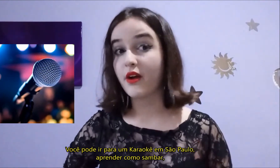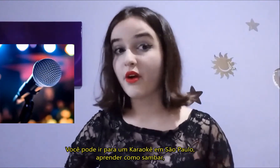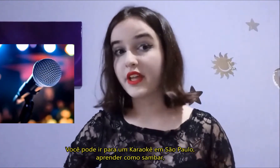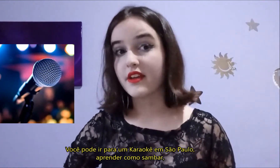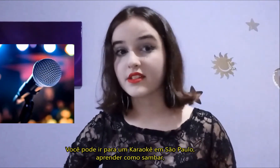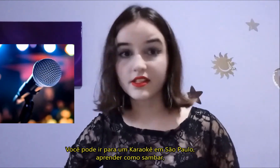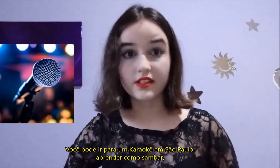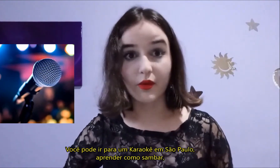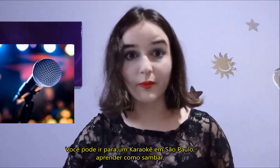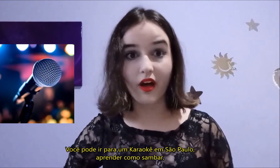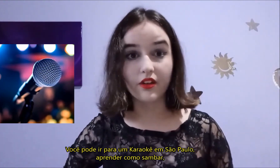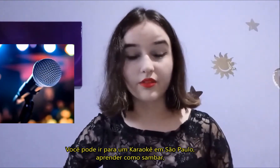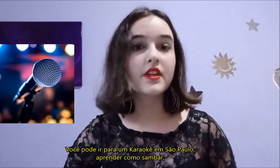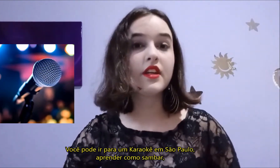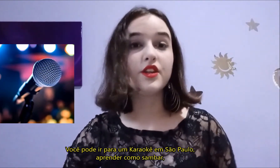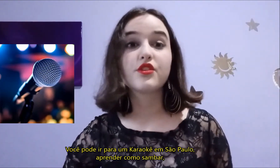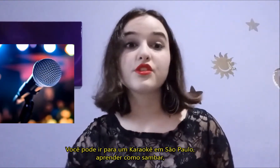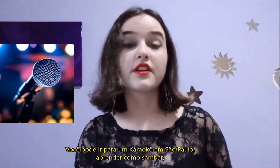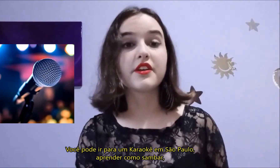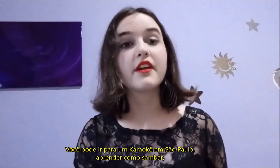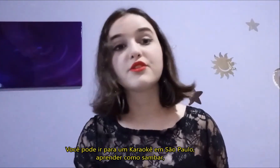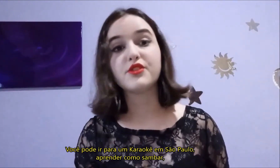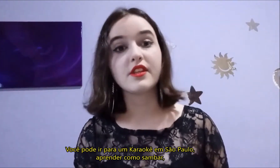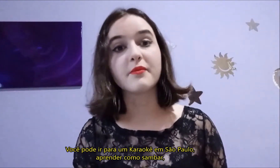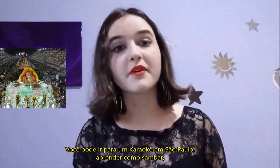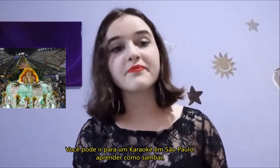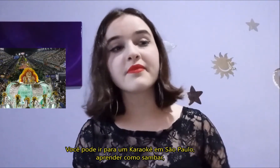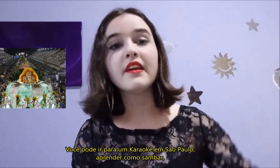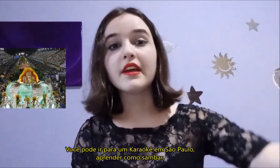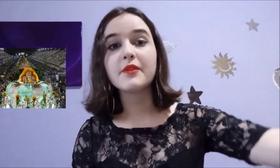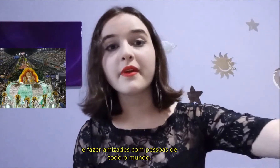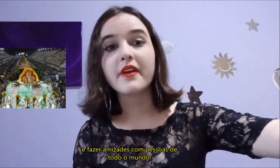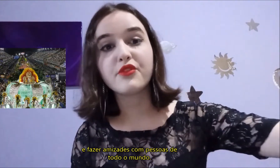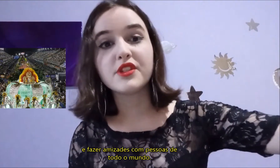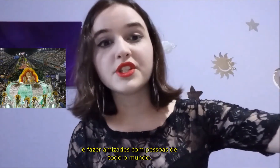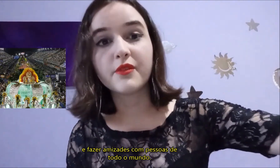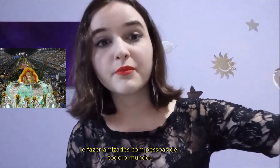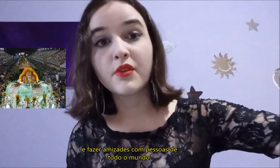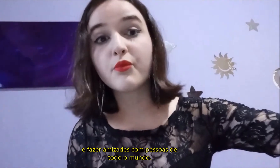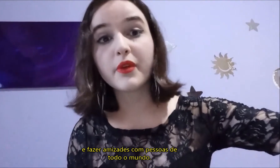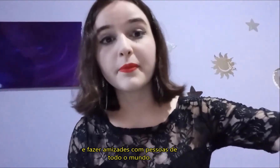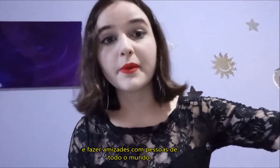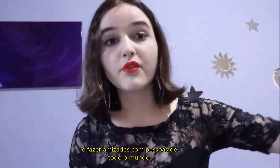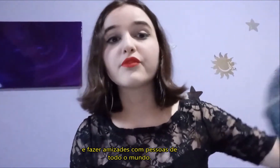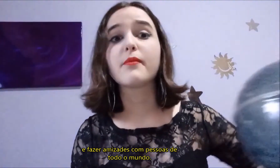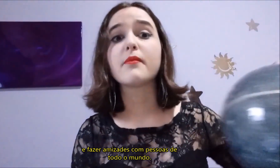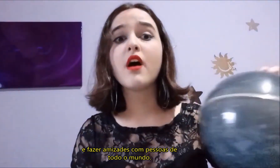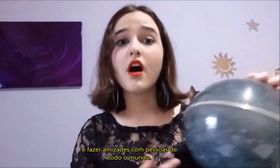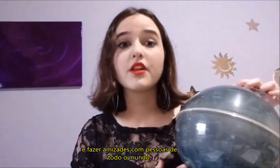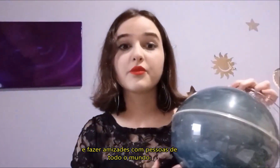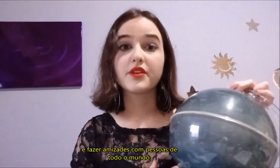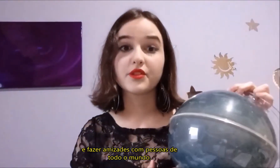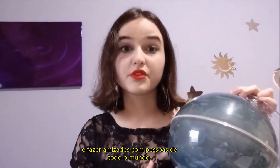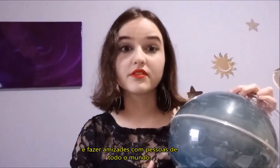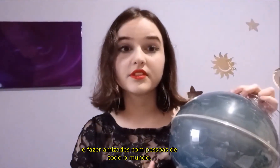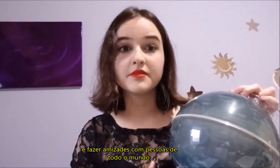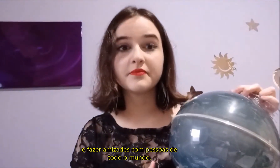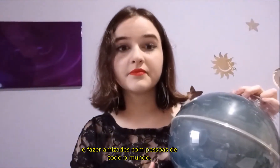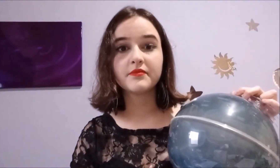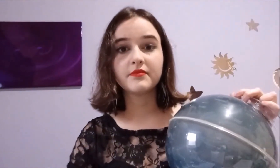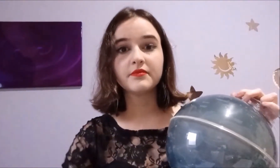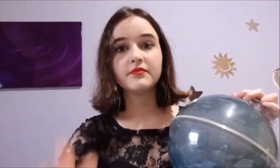to karaoke in São Paulo, you could learn how to samba, and make friendship with people from all around the